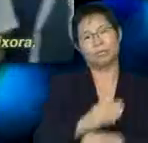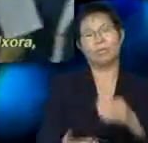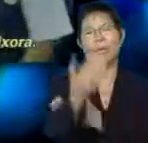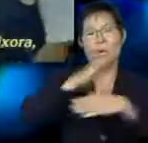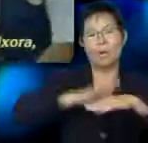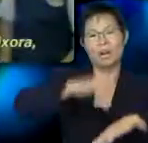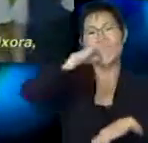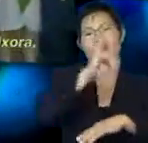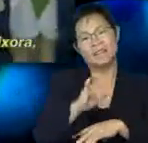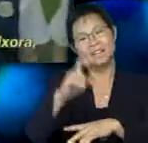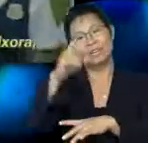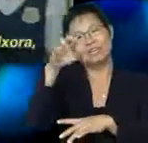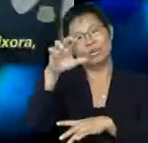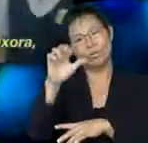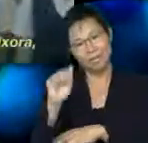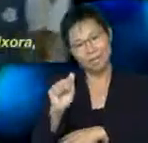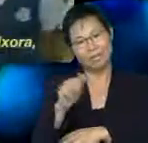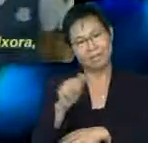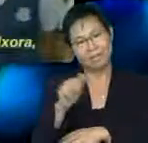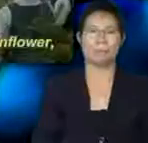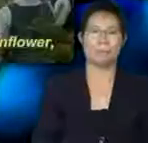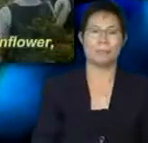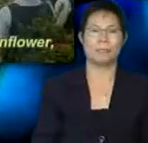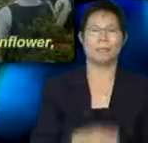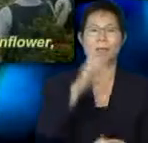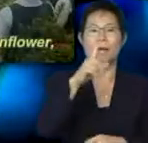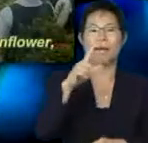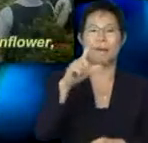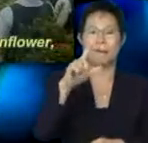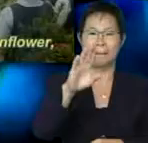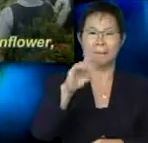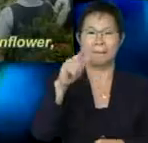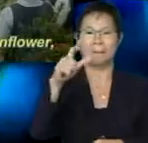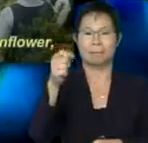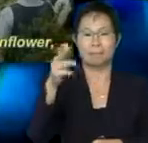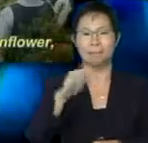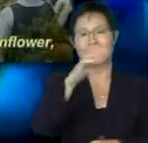Morning glory, Izora, balsam canna,